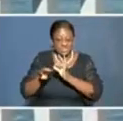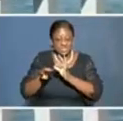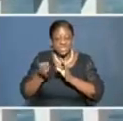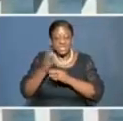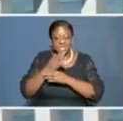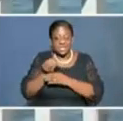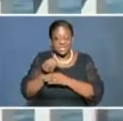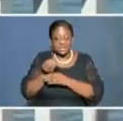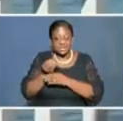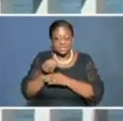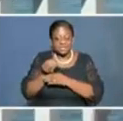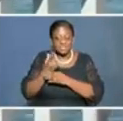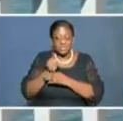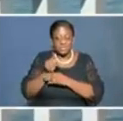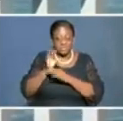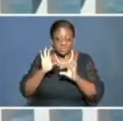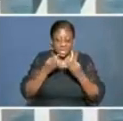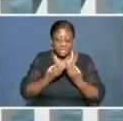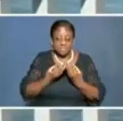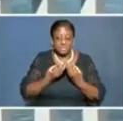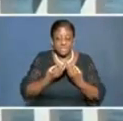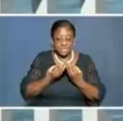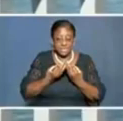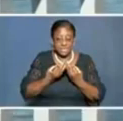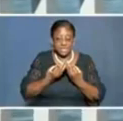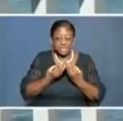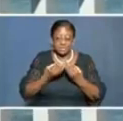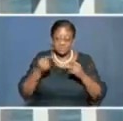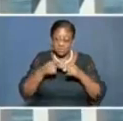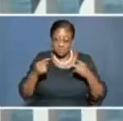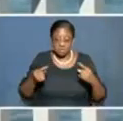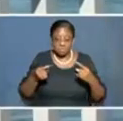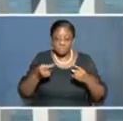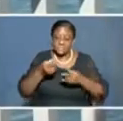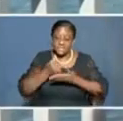mourning and a company scrambling for answers. Desmond Saunders for the Bahamas Tonight.